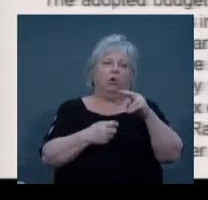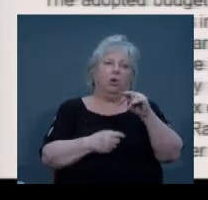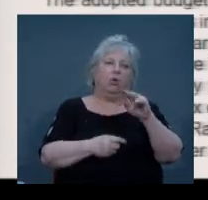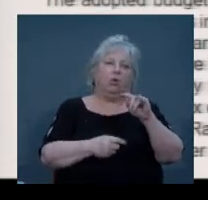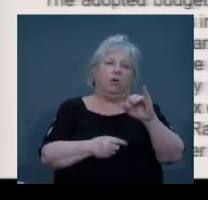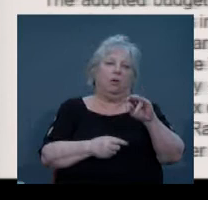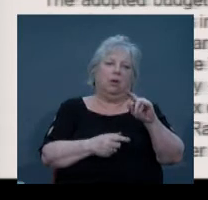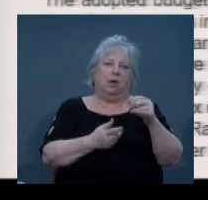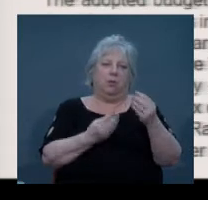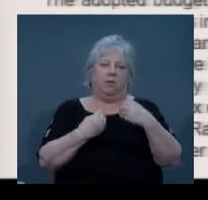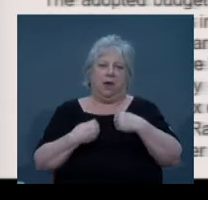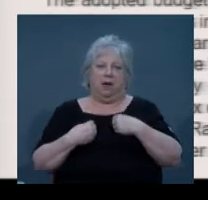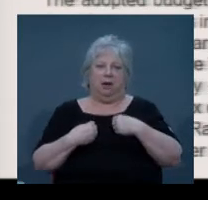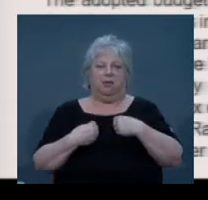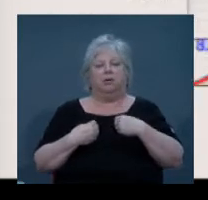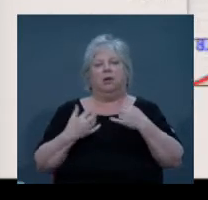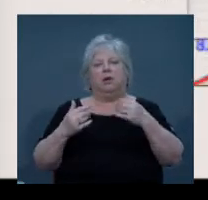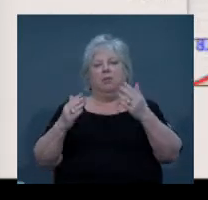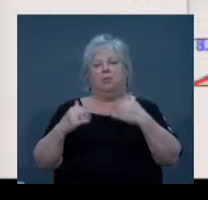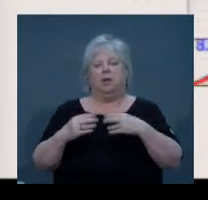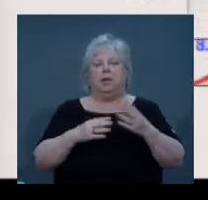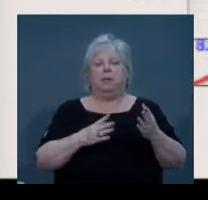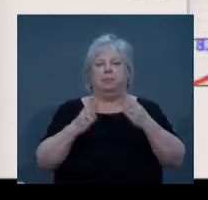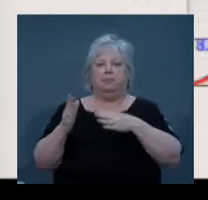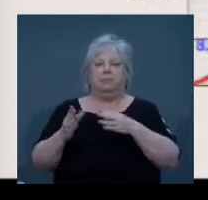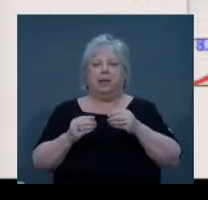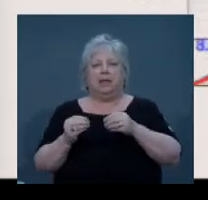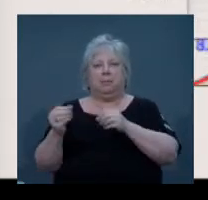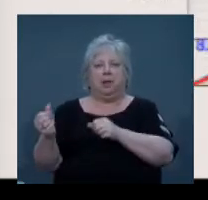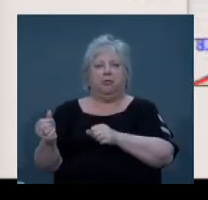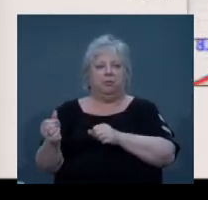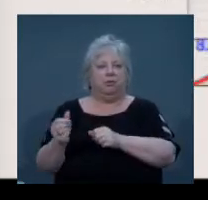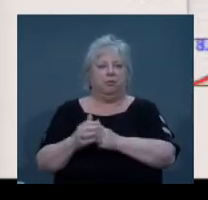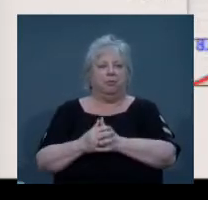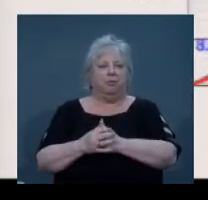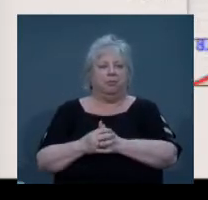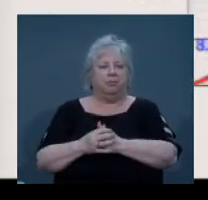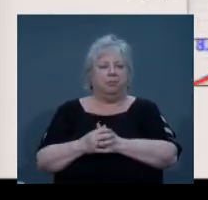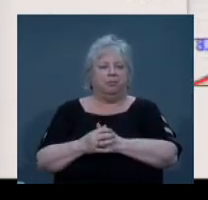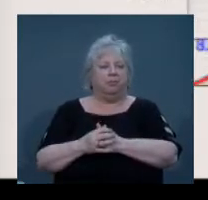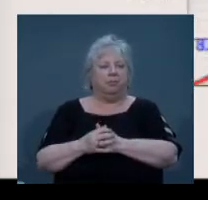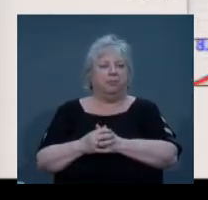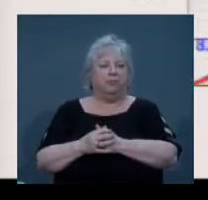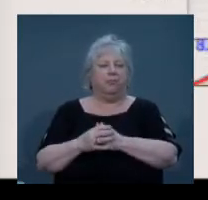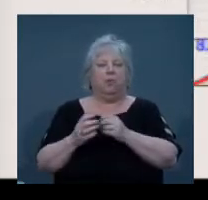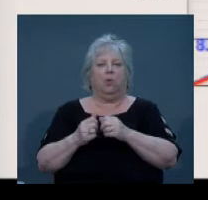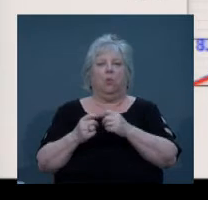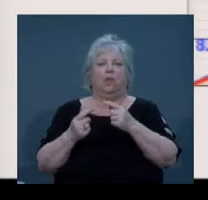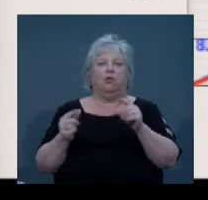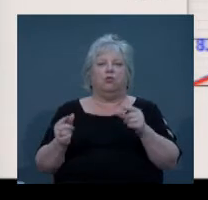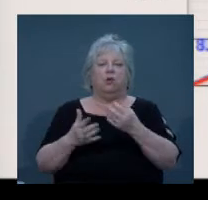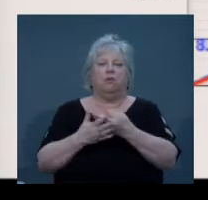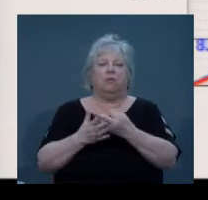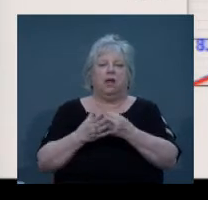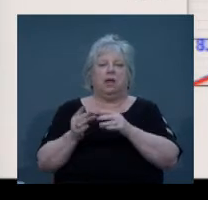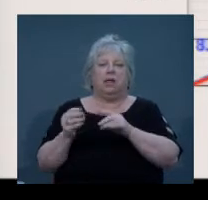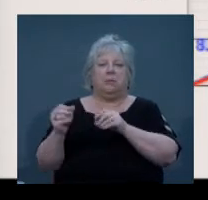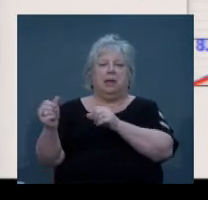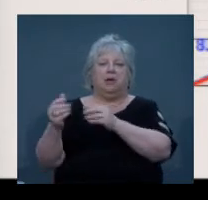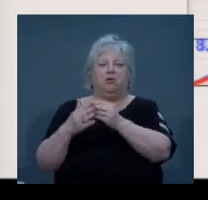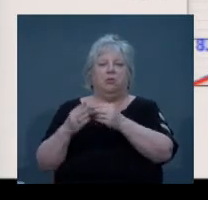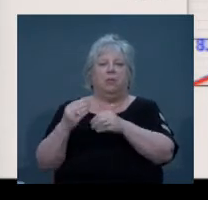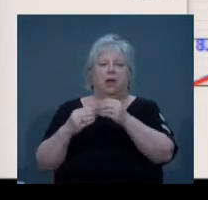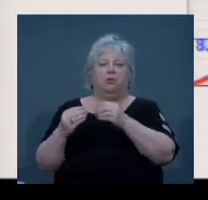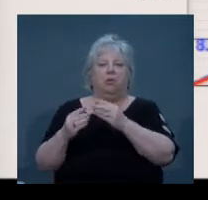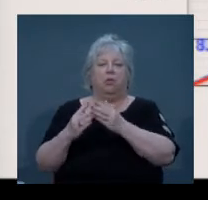Now we'll move on to our expenditures. So with the general fund expenditure budget, through